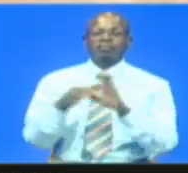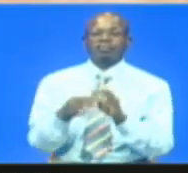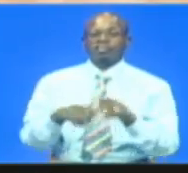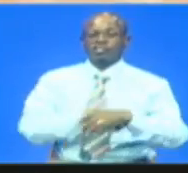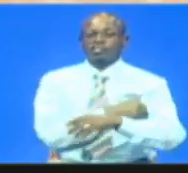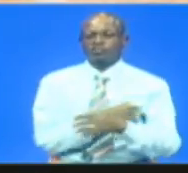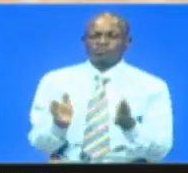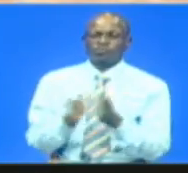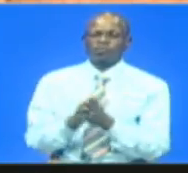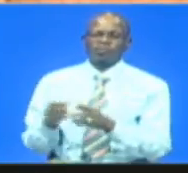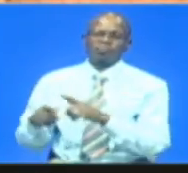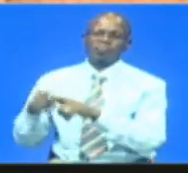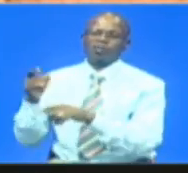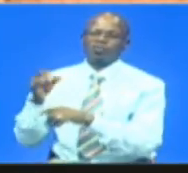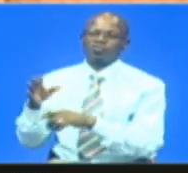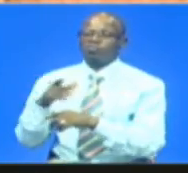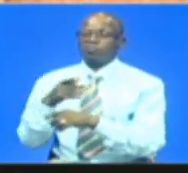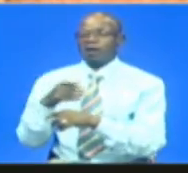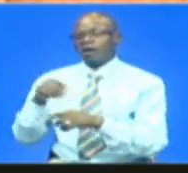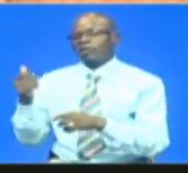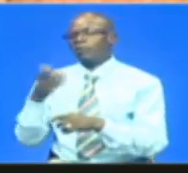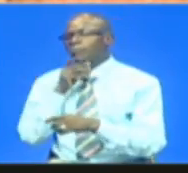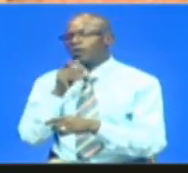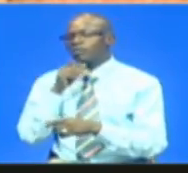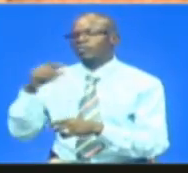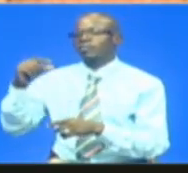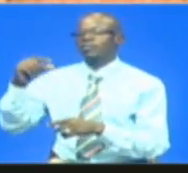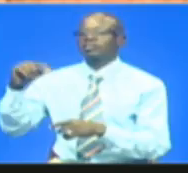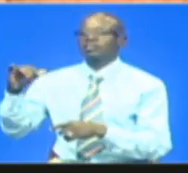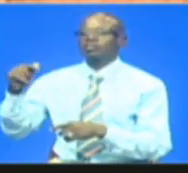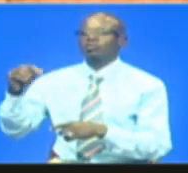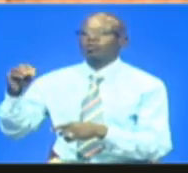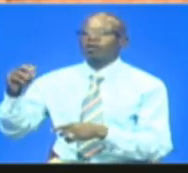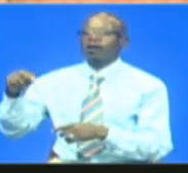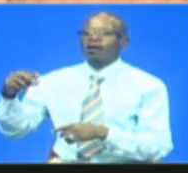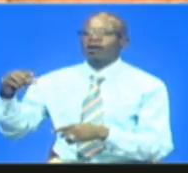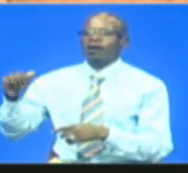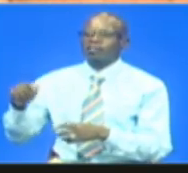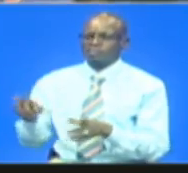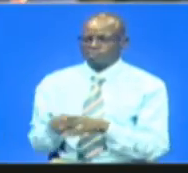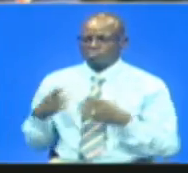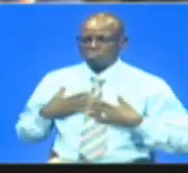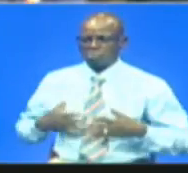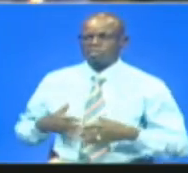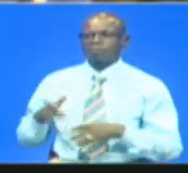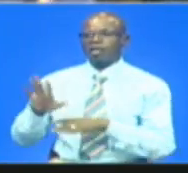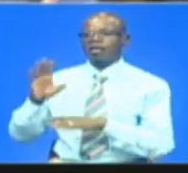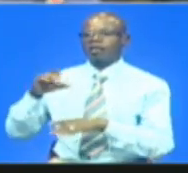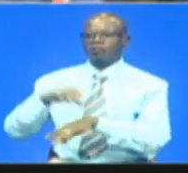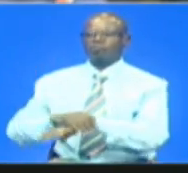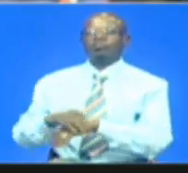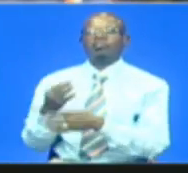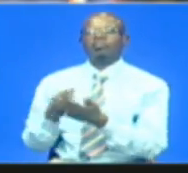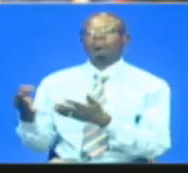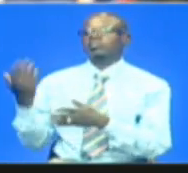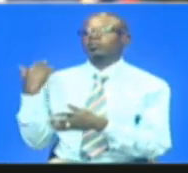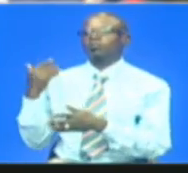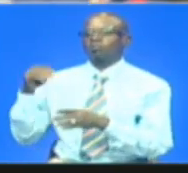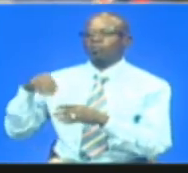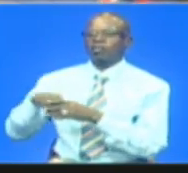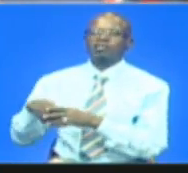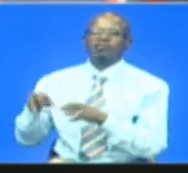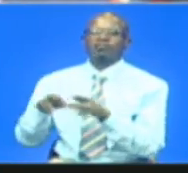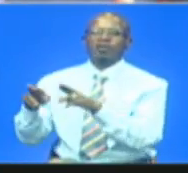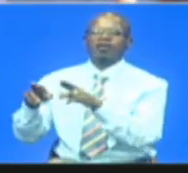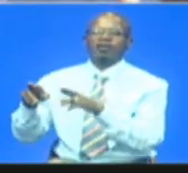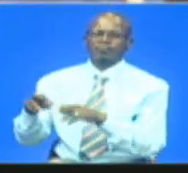missing late last year, with his body discovered 3 weeks ago in River Thuchi. Chuka OCS Joseph Kinywa,